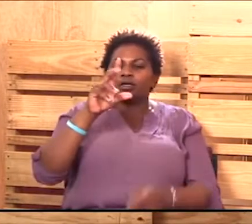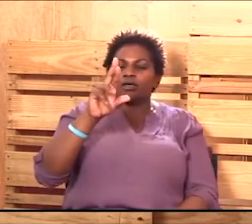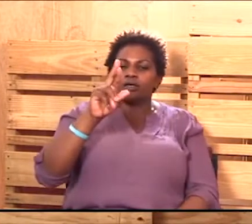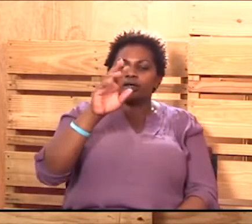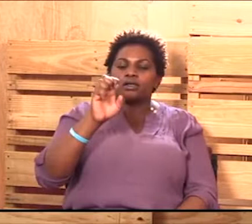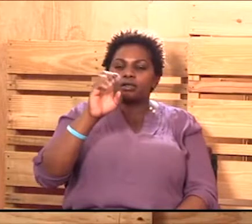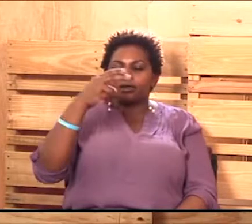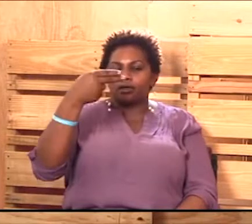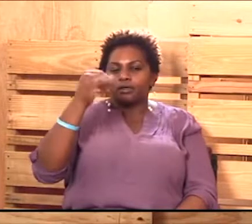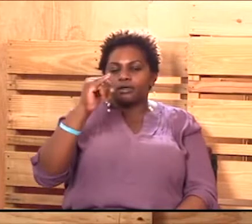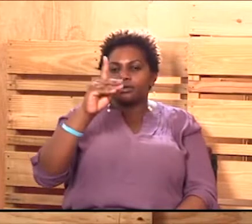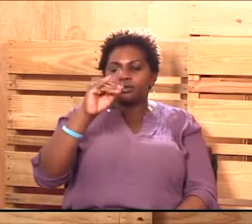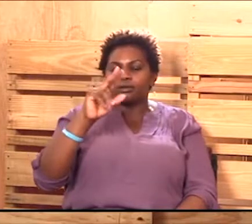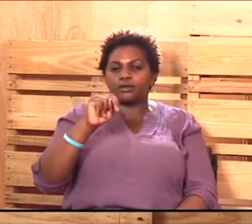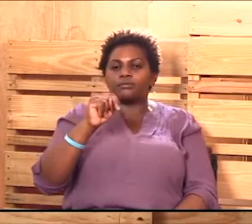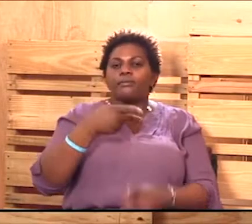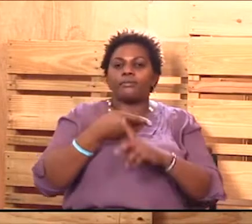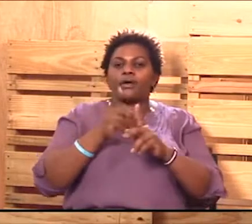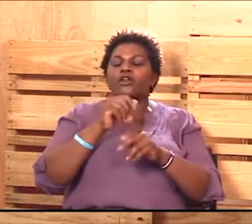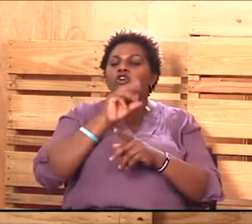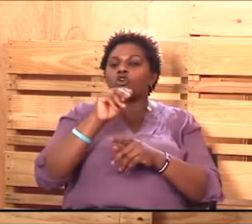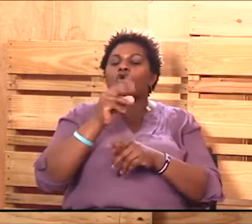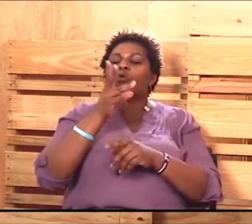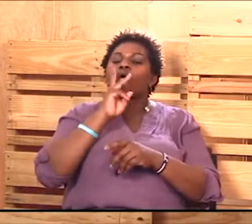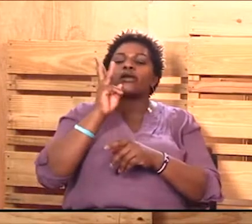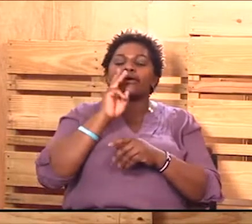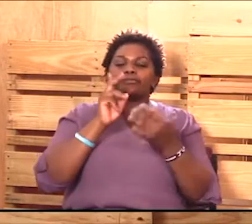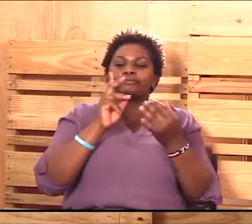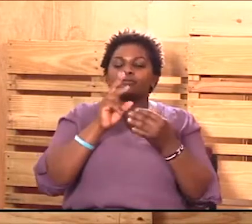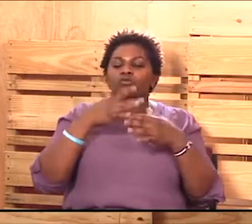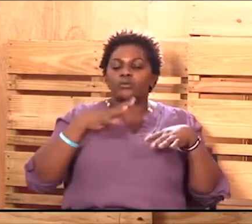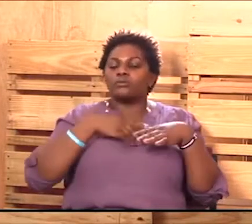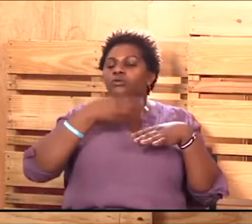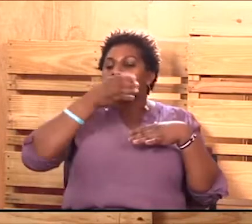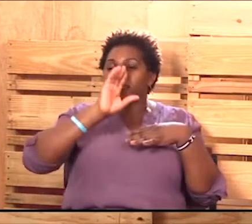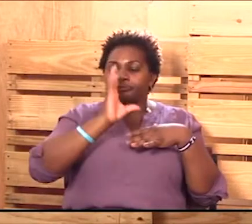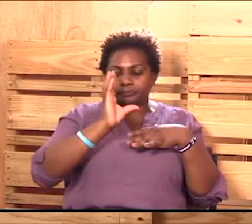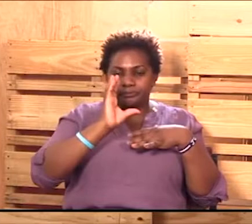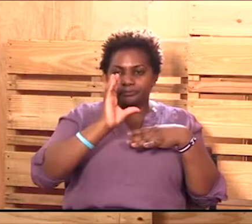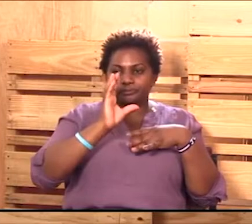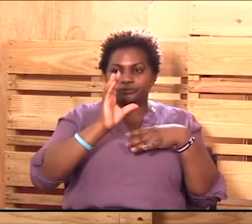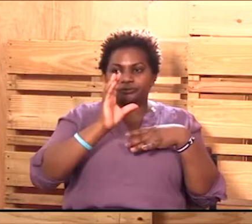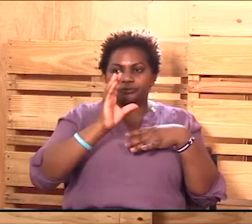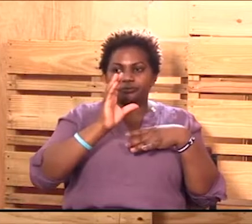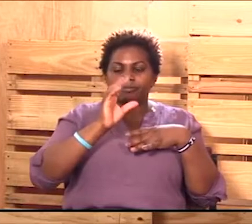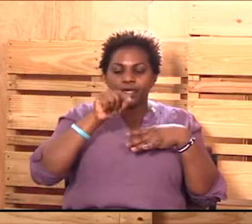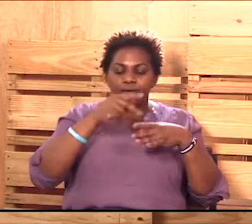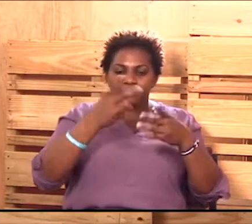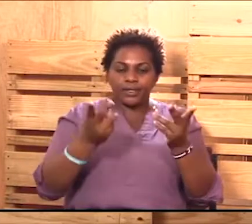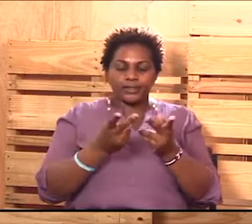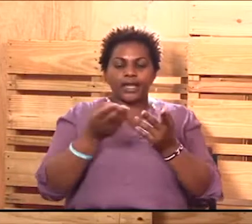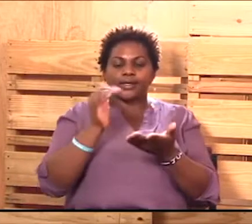Rehidim. But there was no water for the people to drink. So they get to this